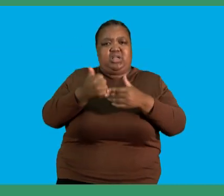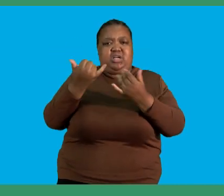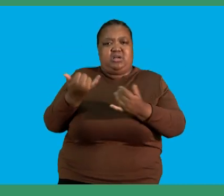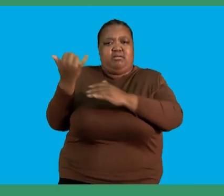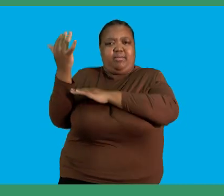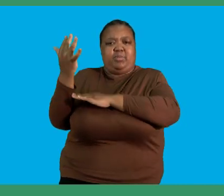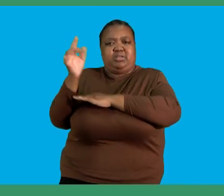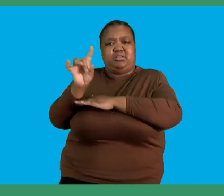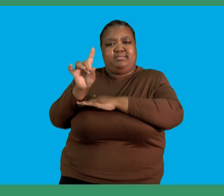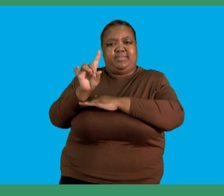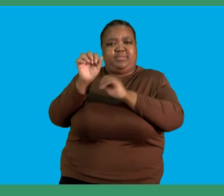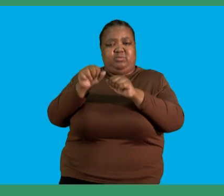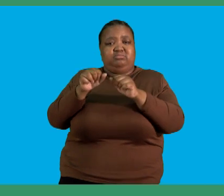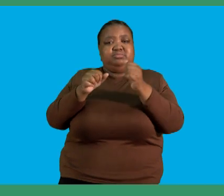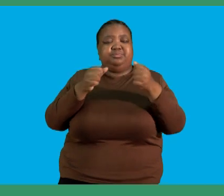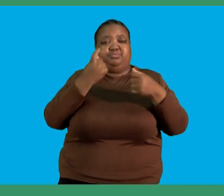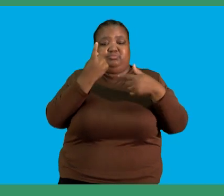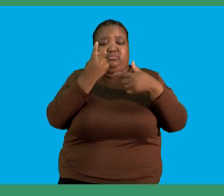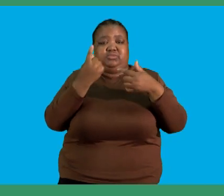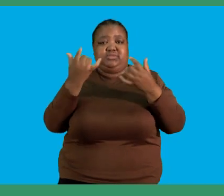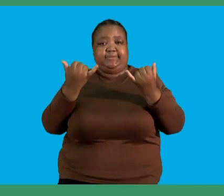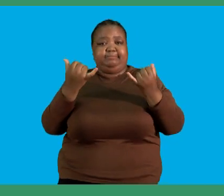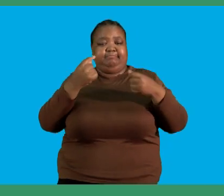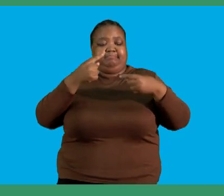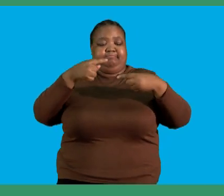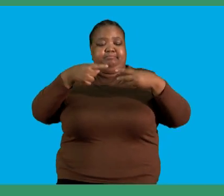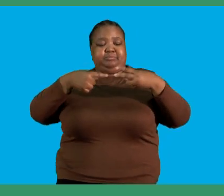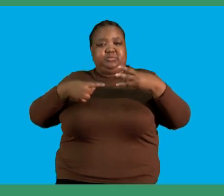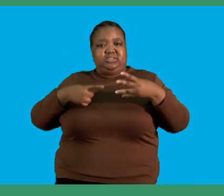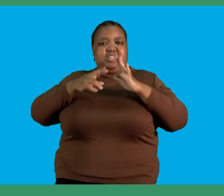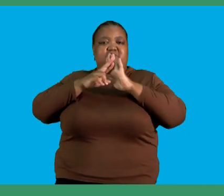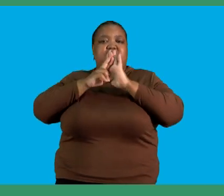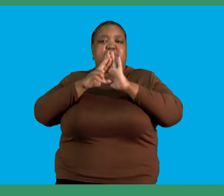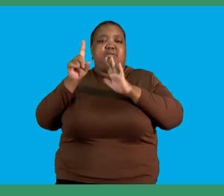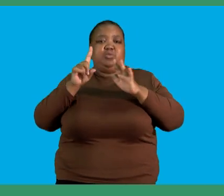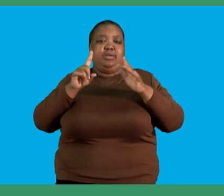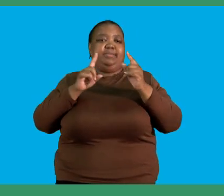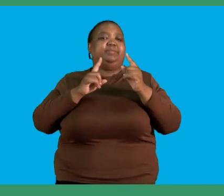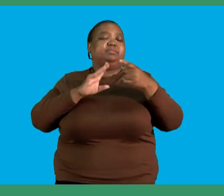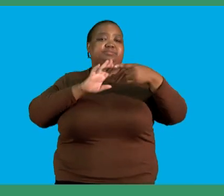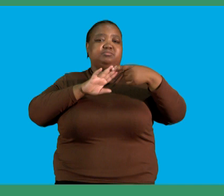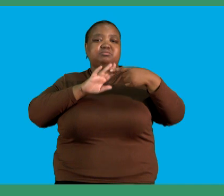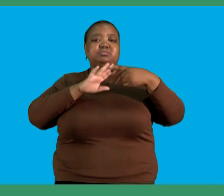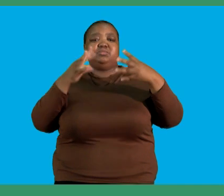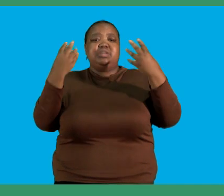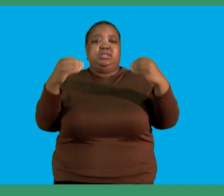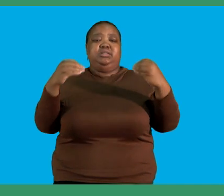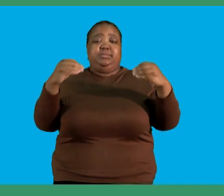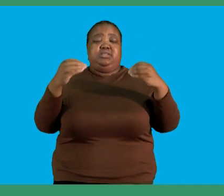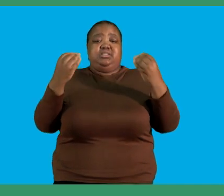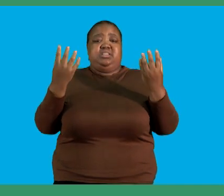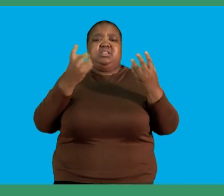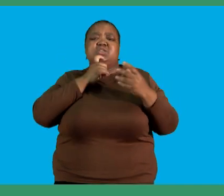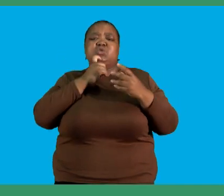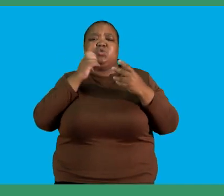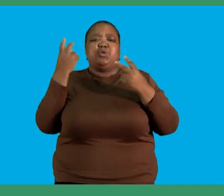represented by each of the following statements. Statement A says to us, businesses use this